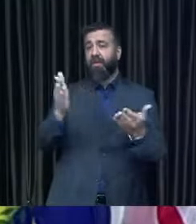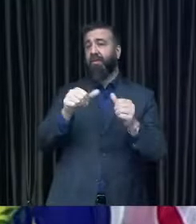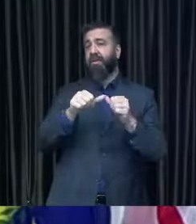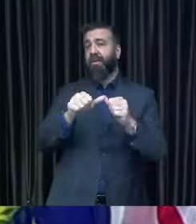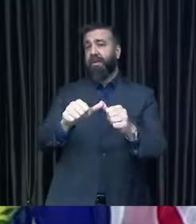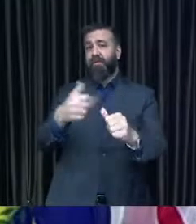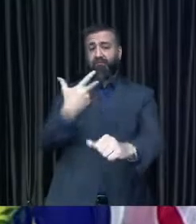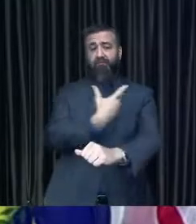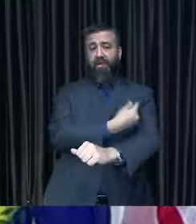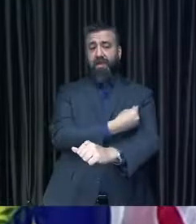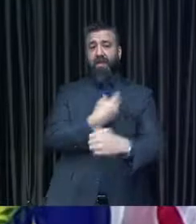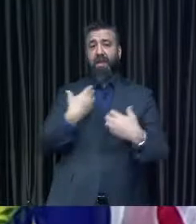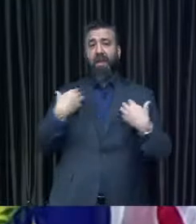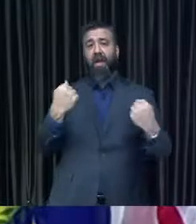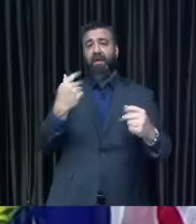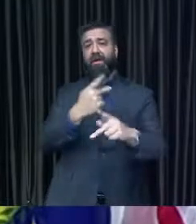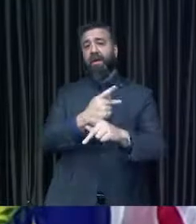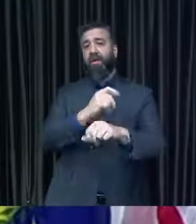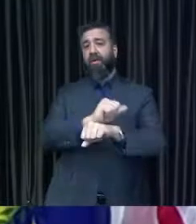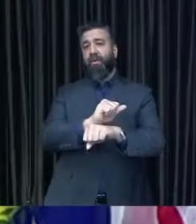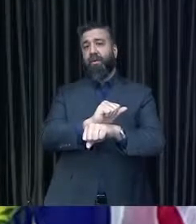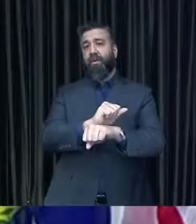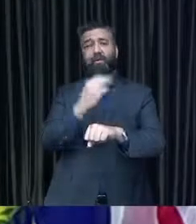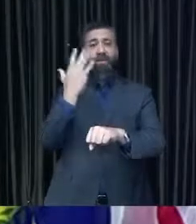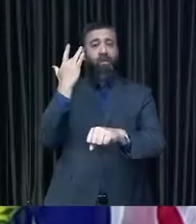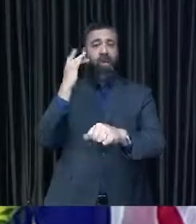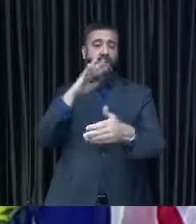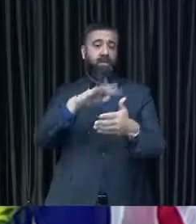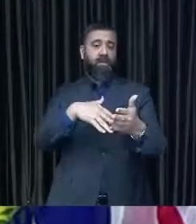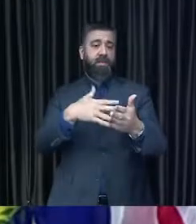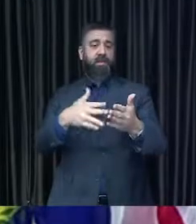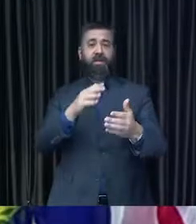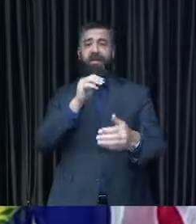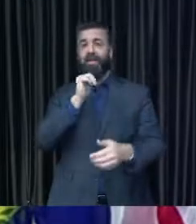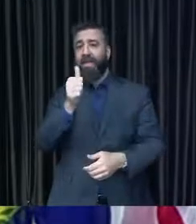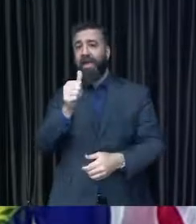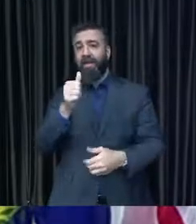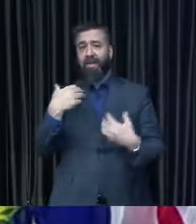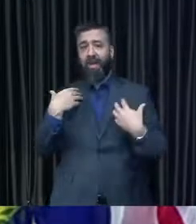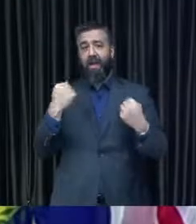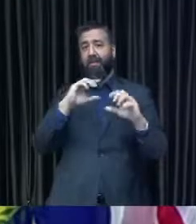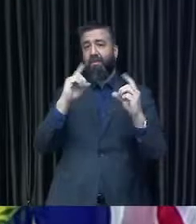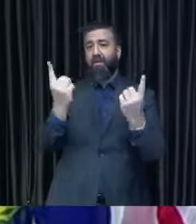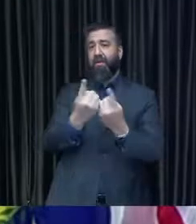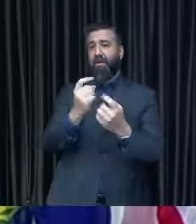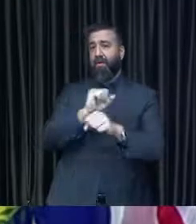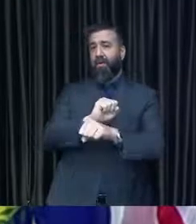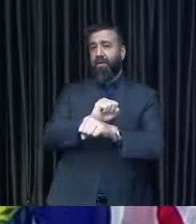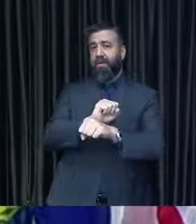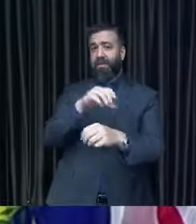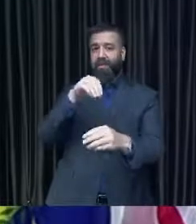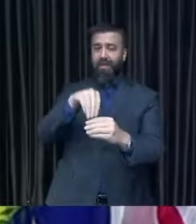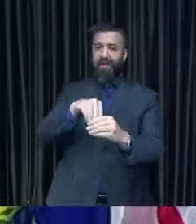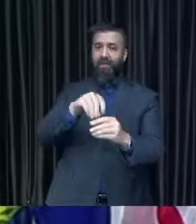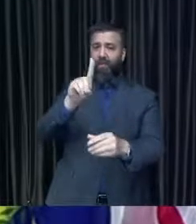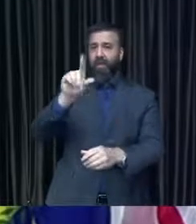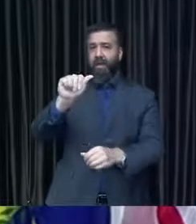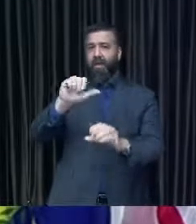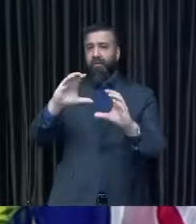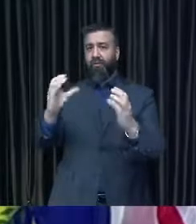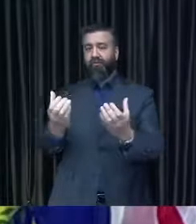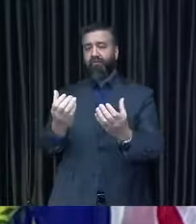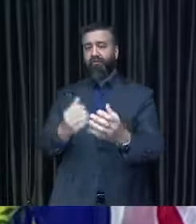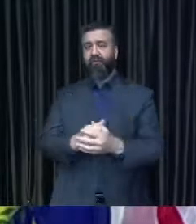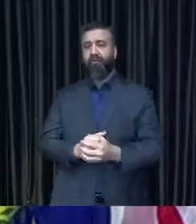we are scheduling the first of our non-DPH employees who qualify as healthcare workers in the Tier 1A as defined by the